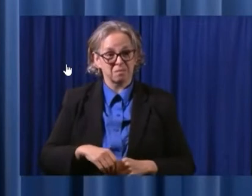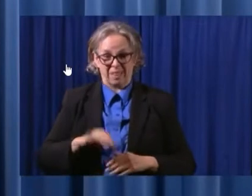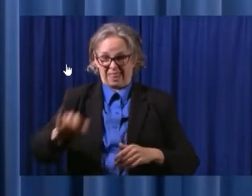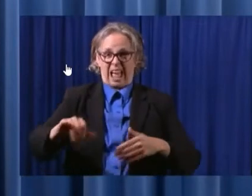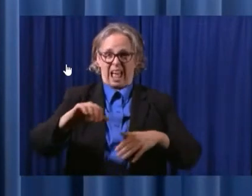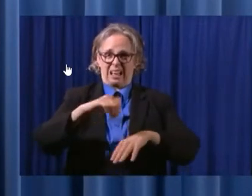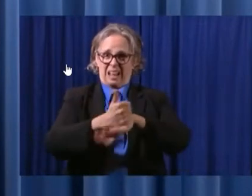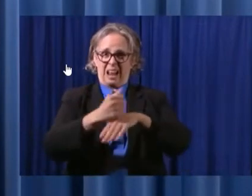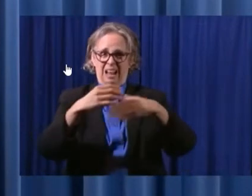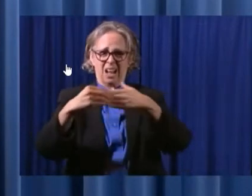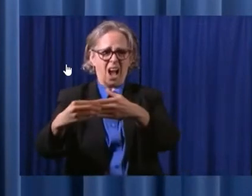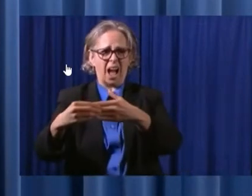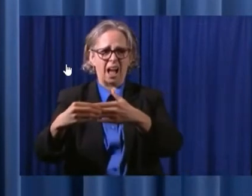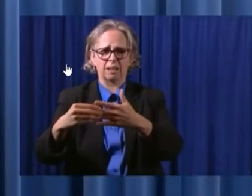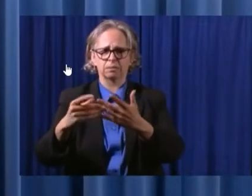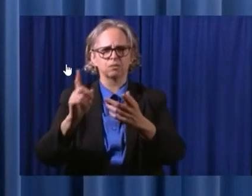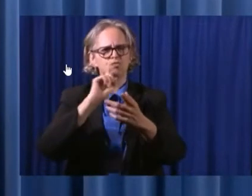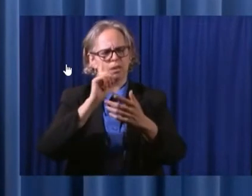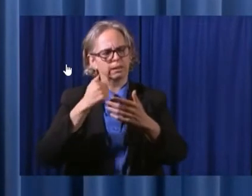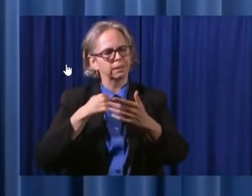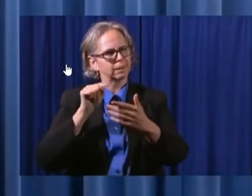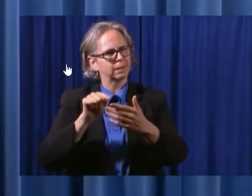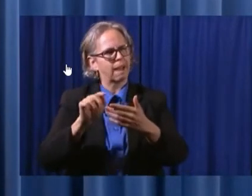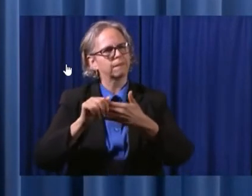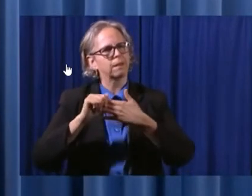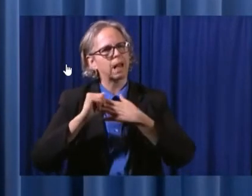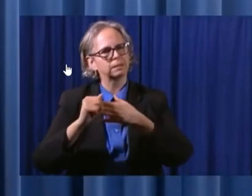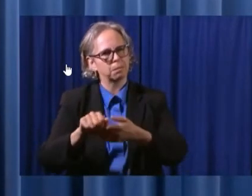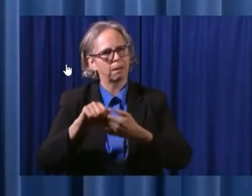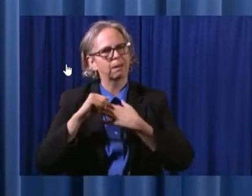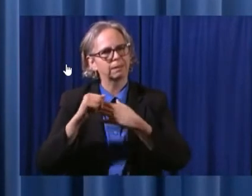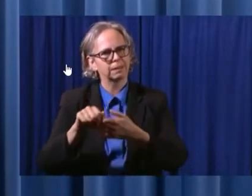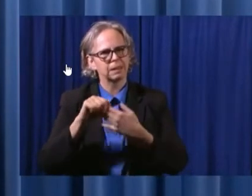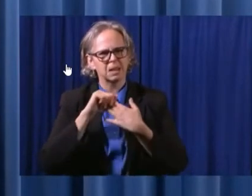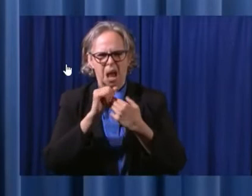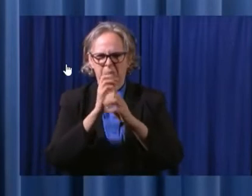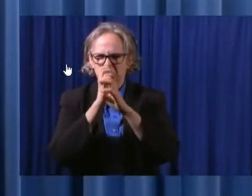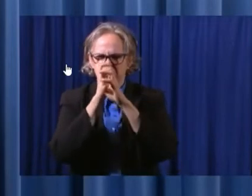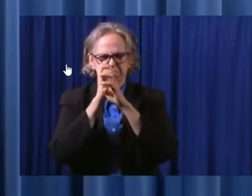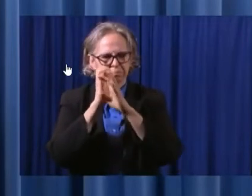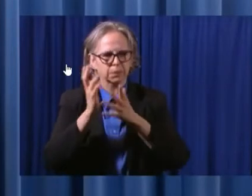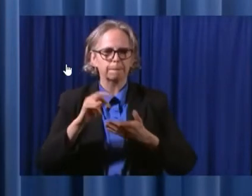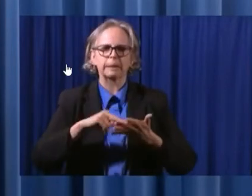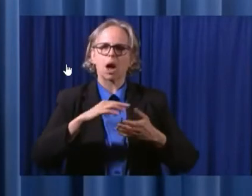to what works best for them to create a safe environment and one that will protect students and